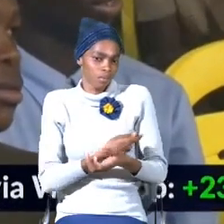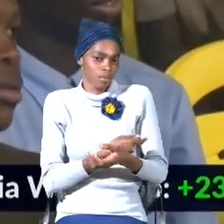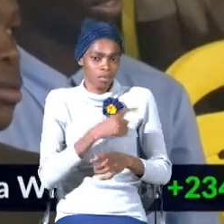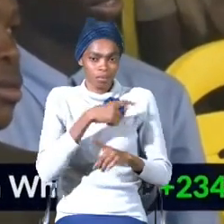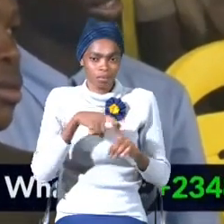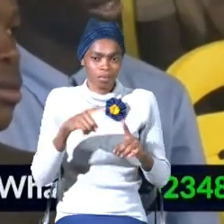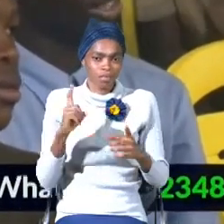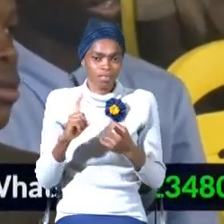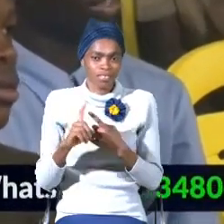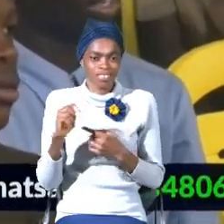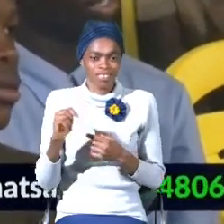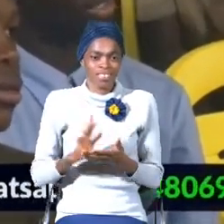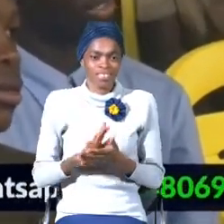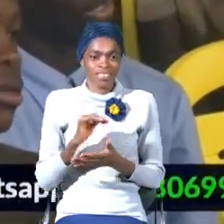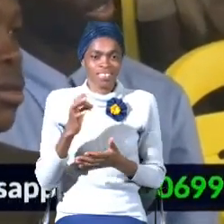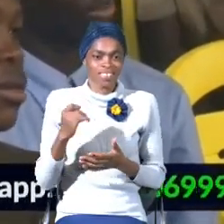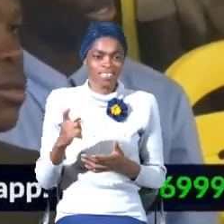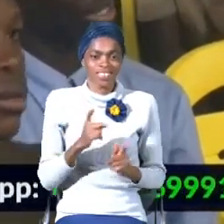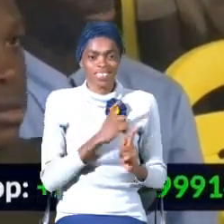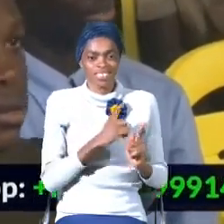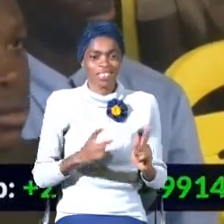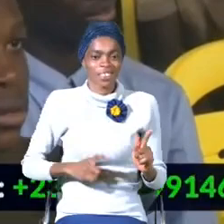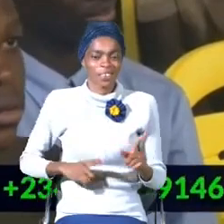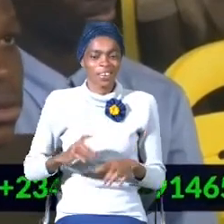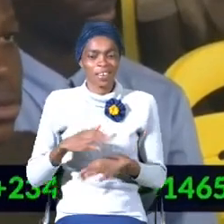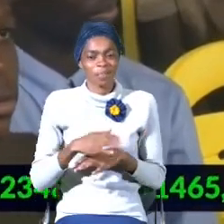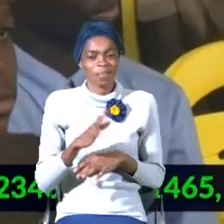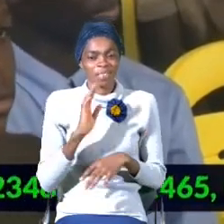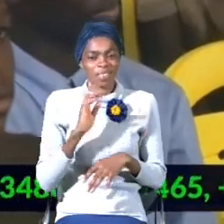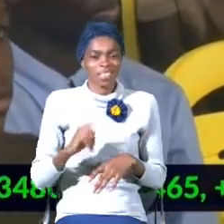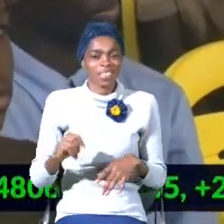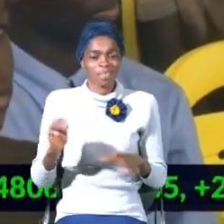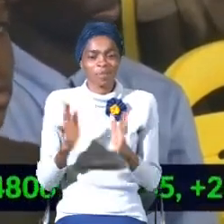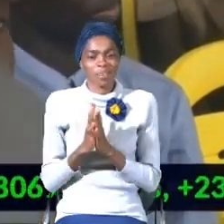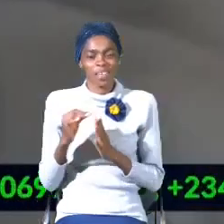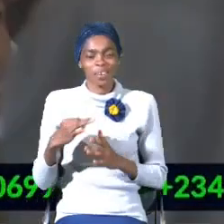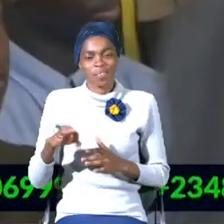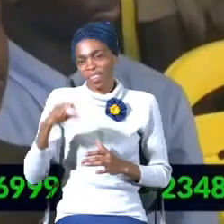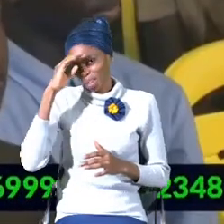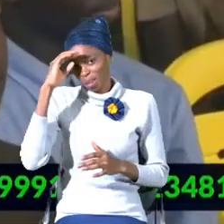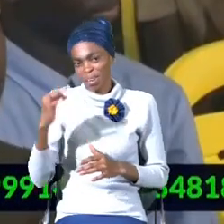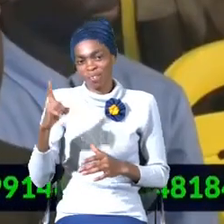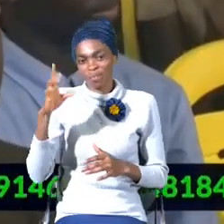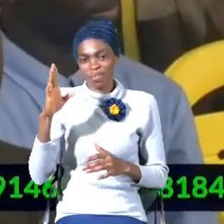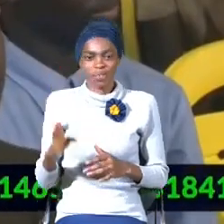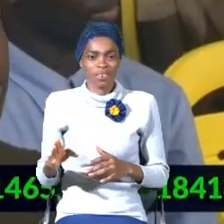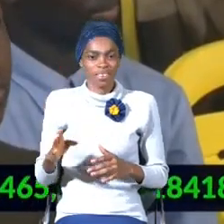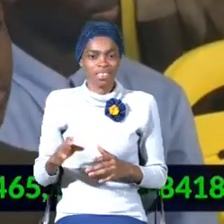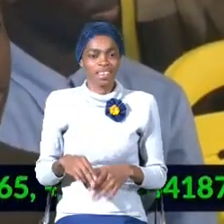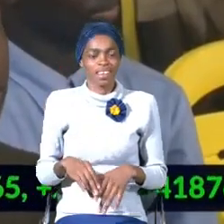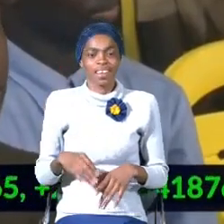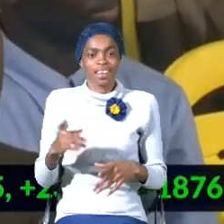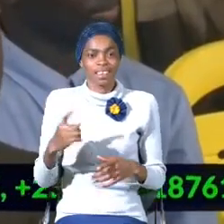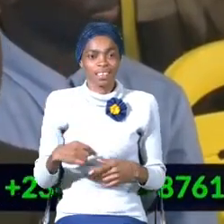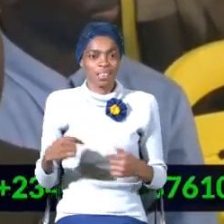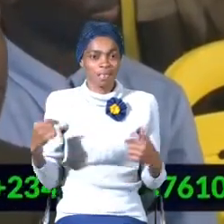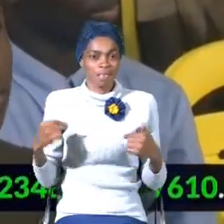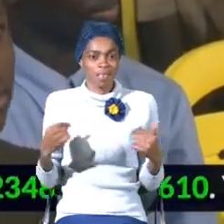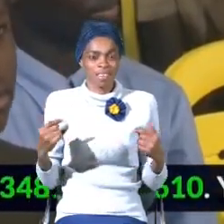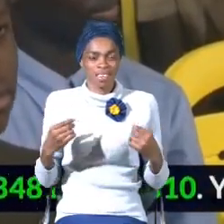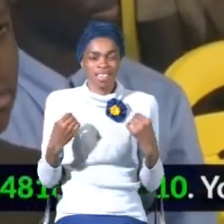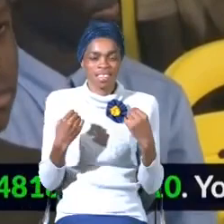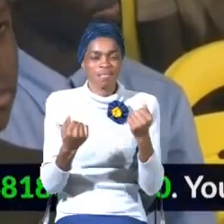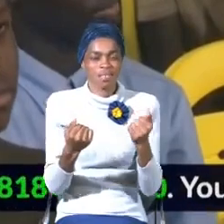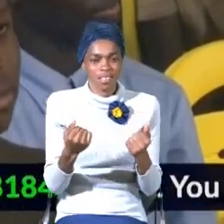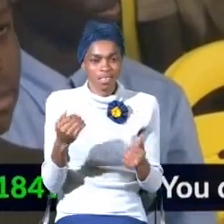God, after the prayer of the man of God, according to him, the pain instantly was interrupted,